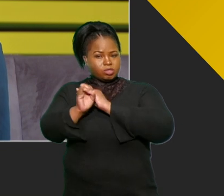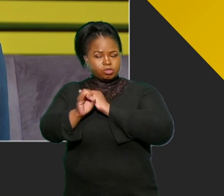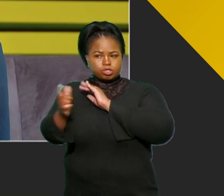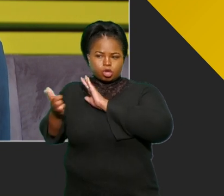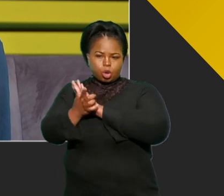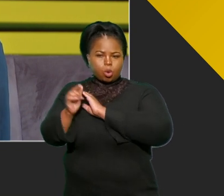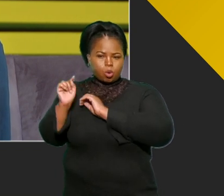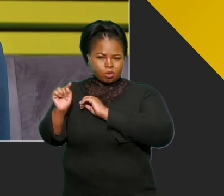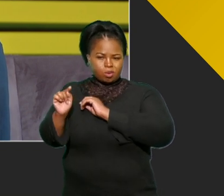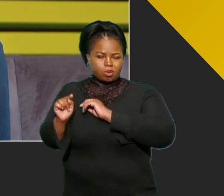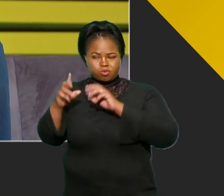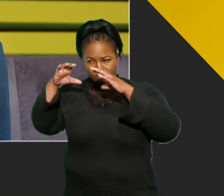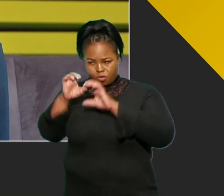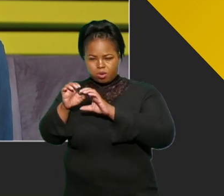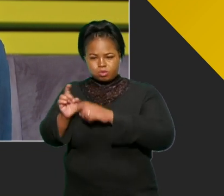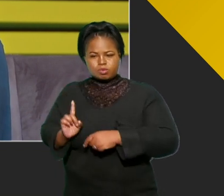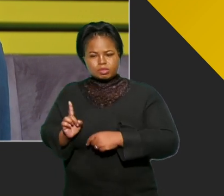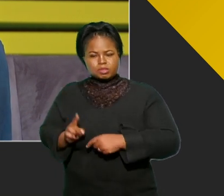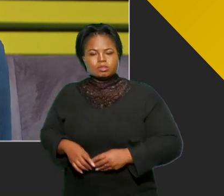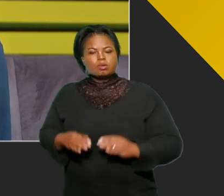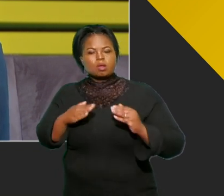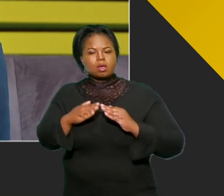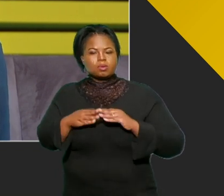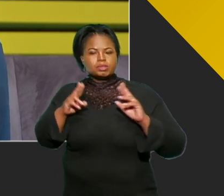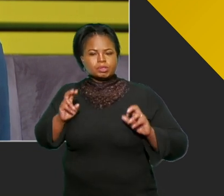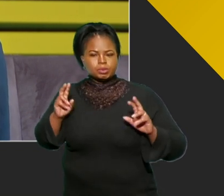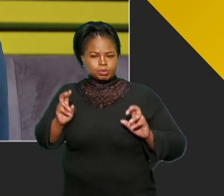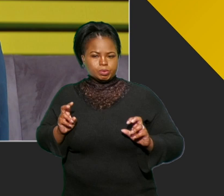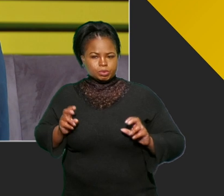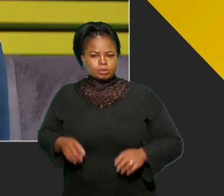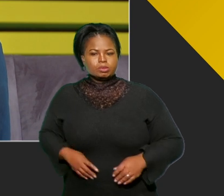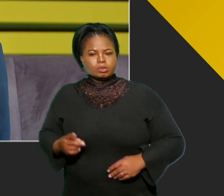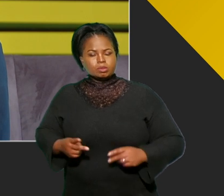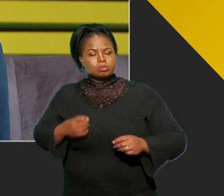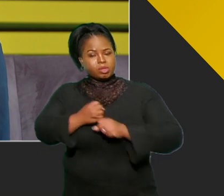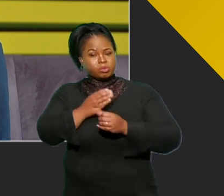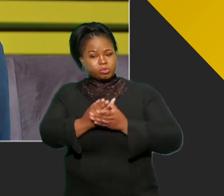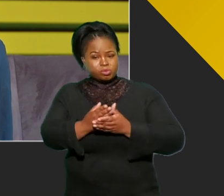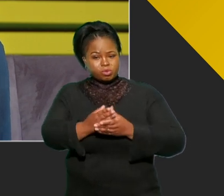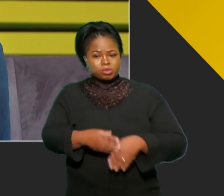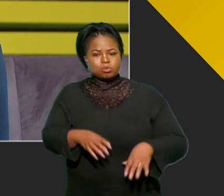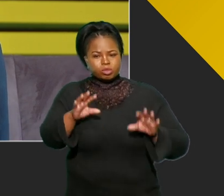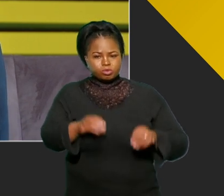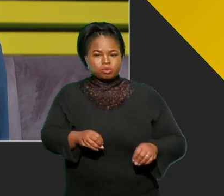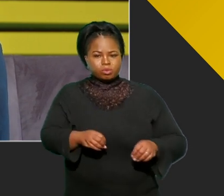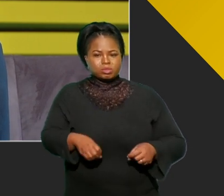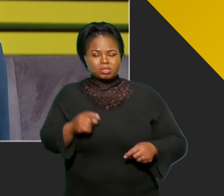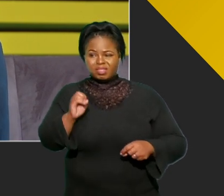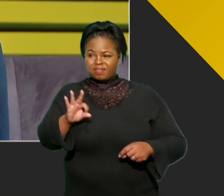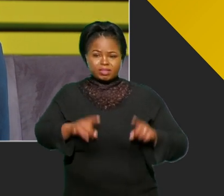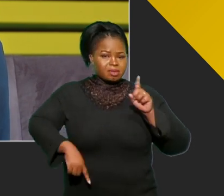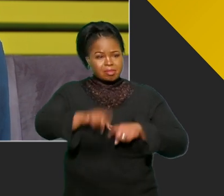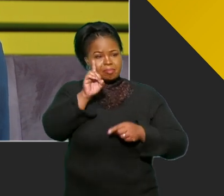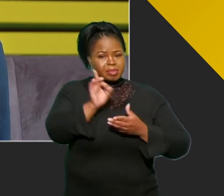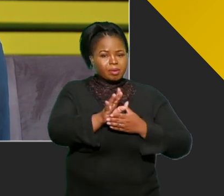clinic. We deal predominantly with housing matters. We ensure that we stop unlawful evictions